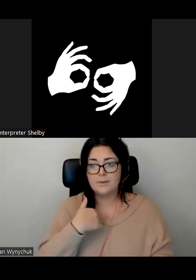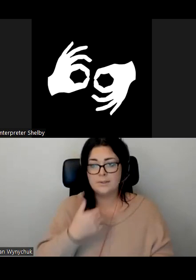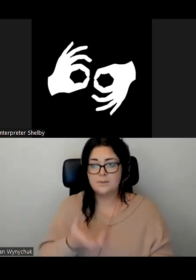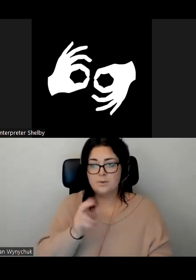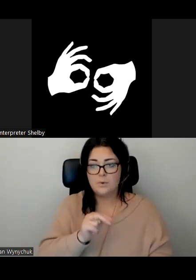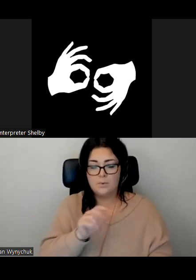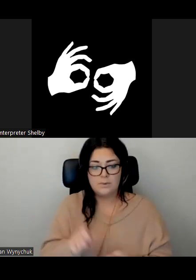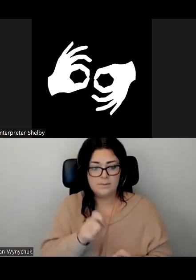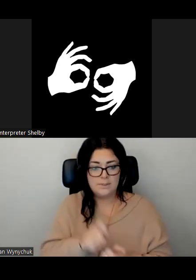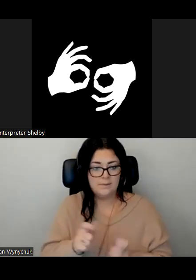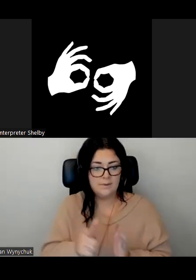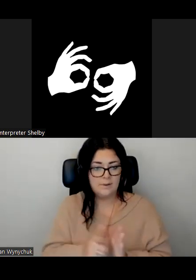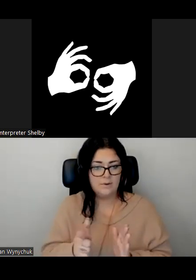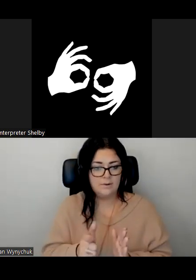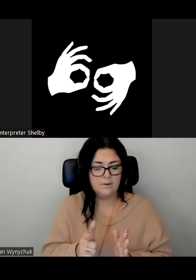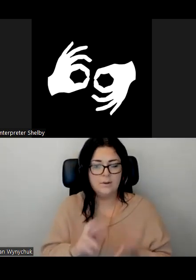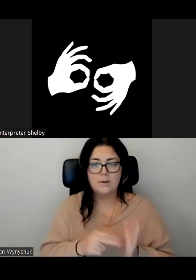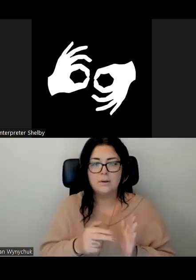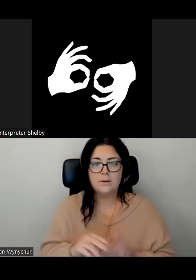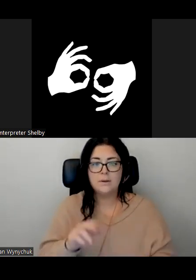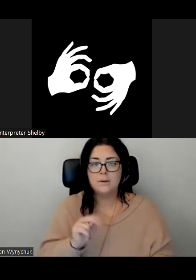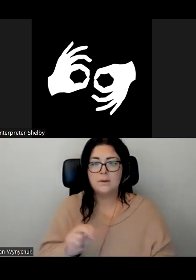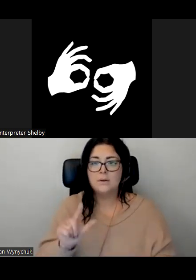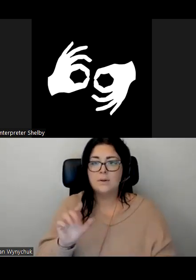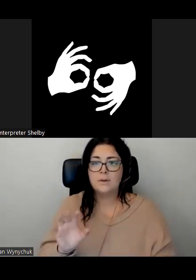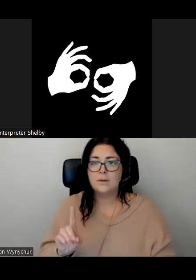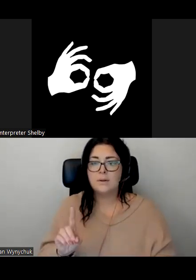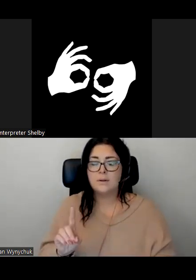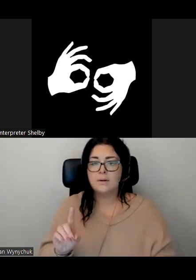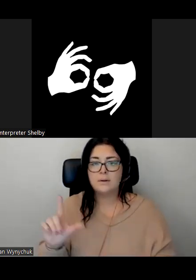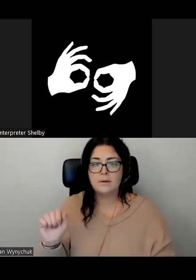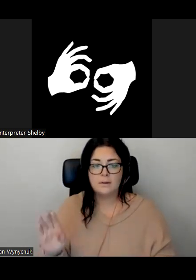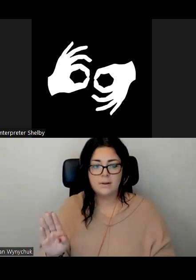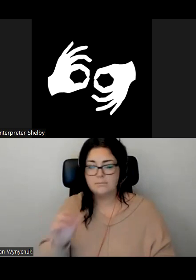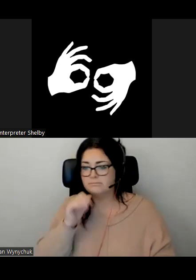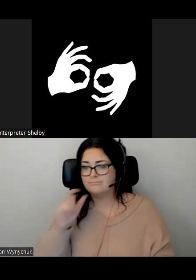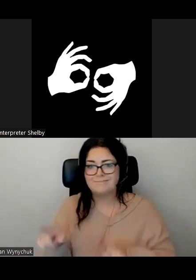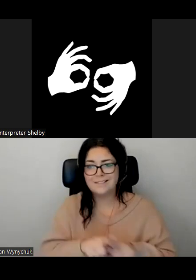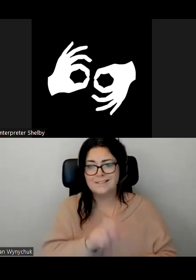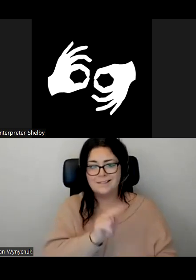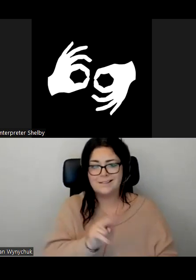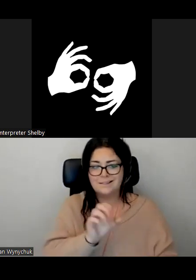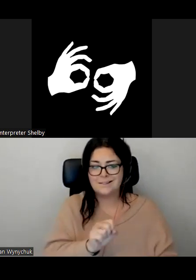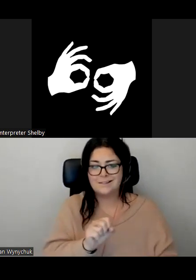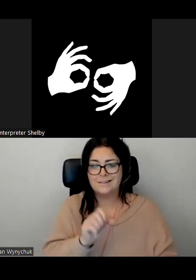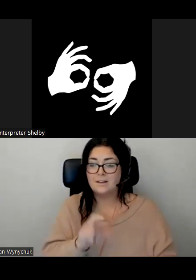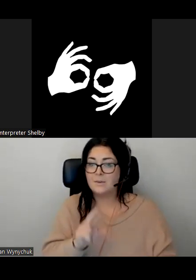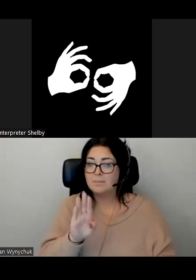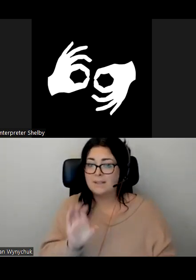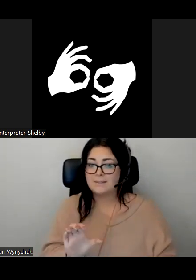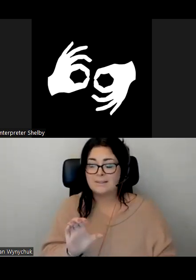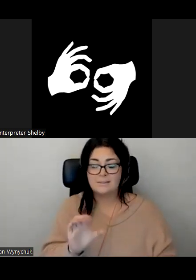specific laws. So that means the laws of Newfoundland and Labrador don't necessarily apply in Nova Scotia or British Columbia